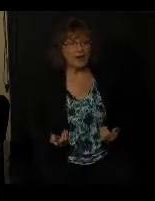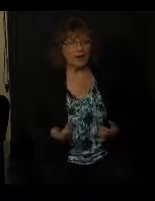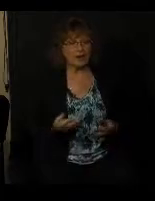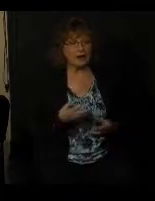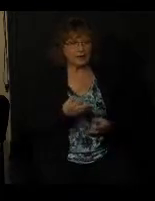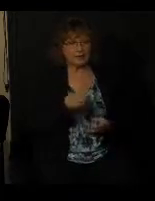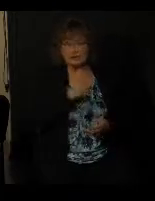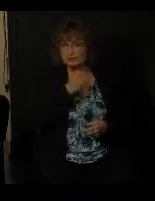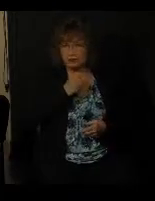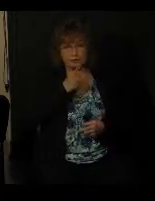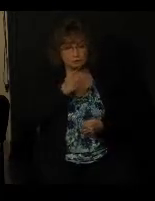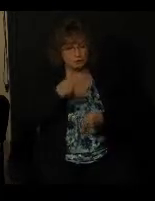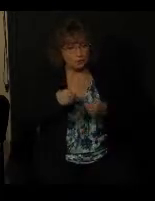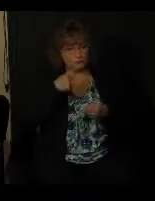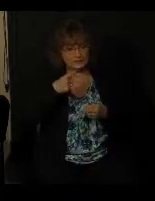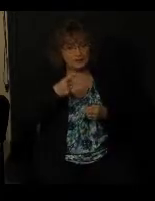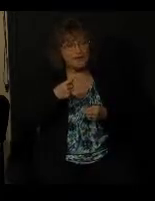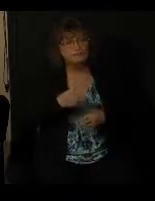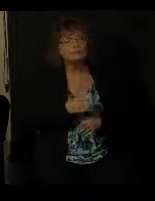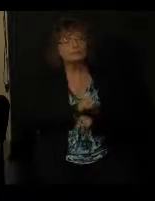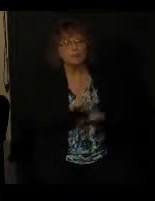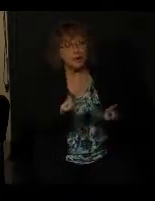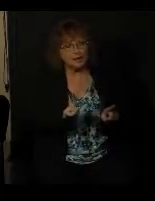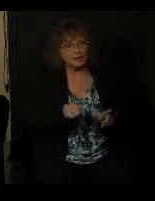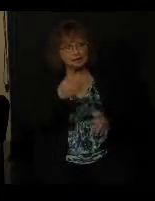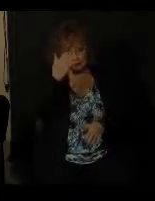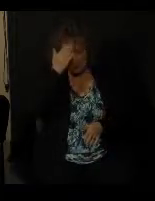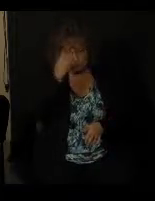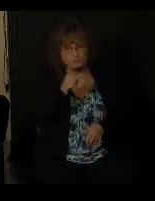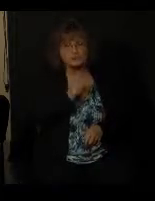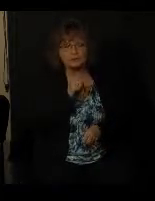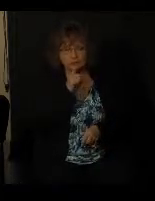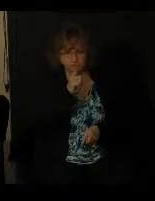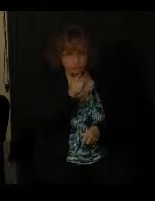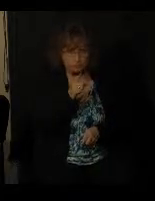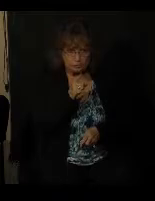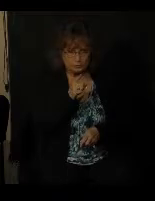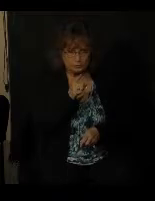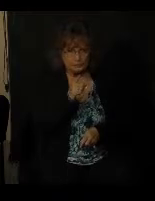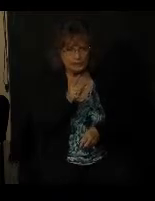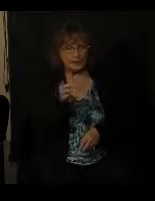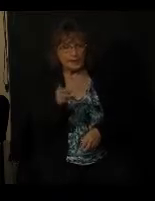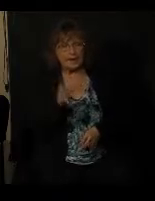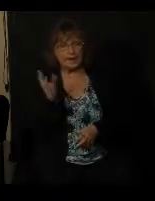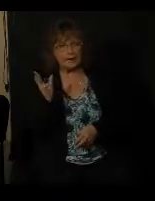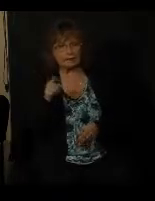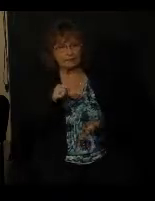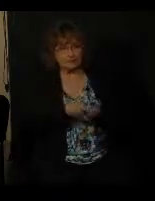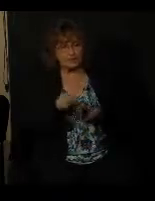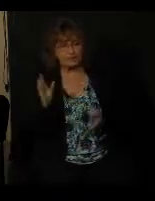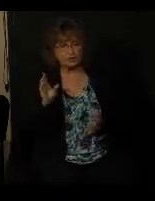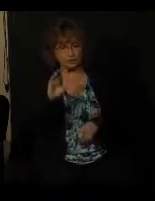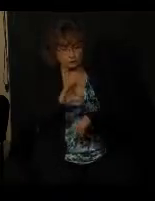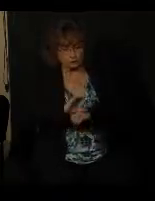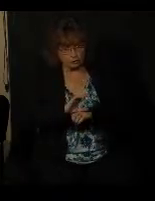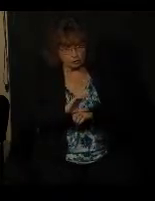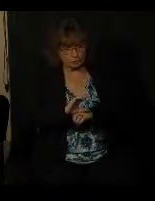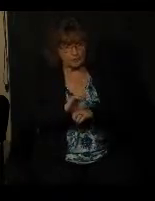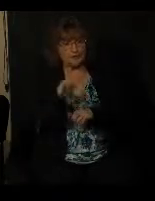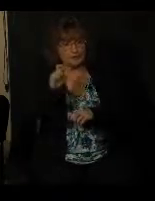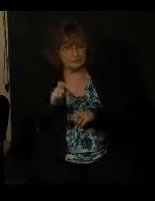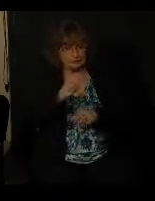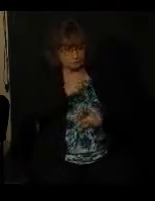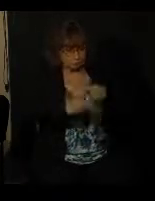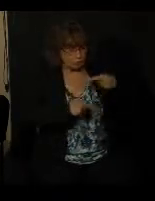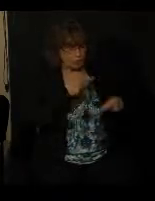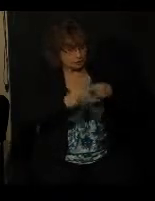say, "Praise the Lord." We're not even there. And this young man had the opportunity to meet Christ,